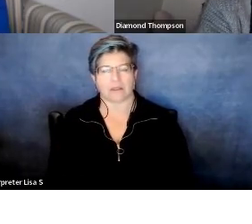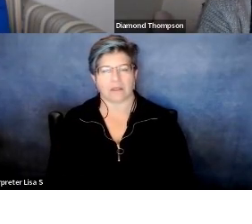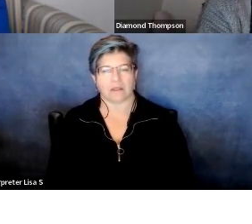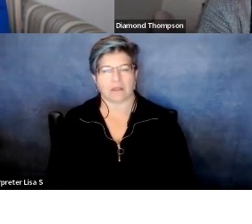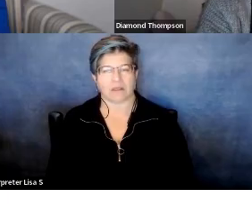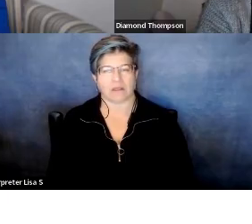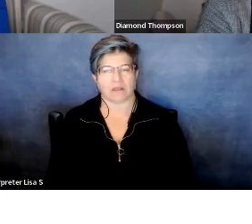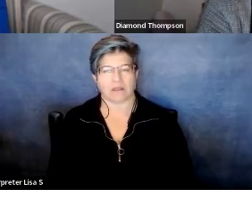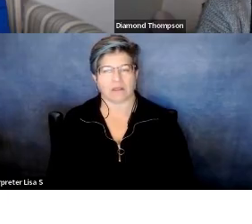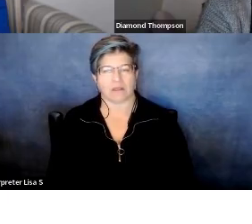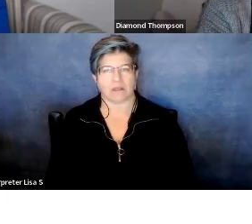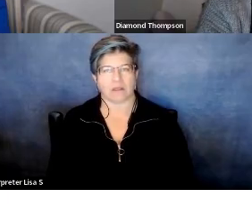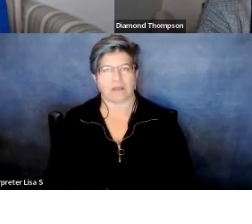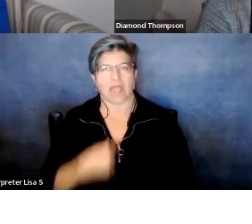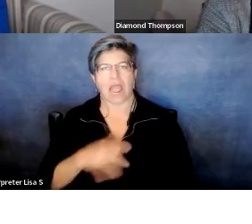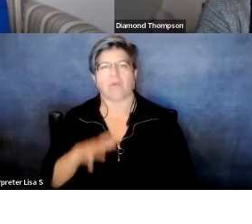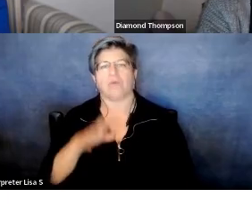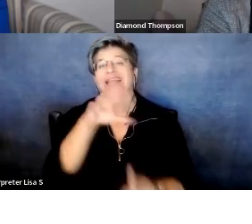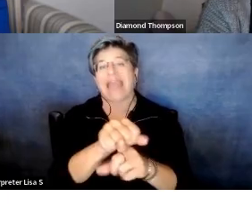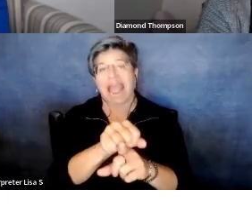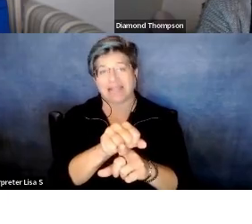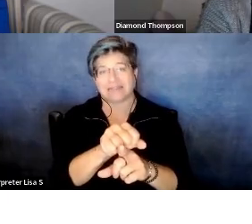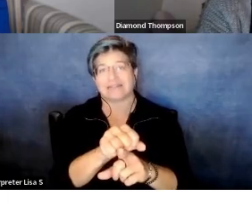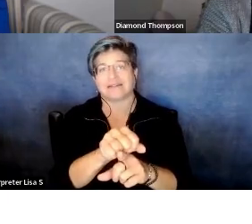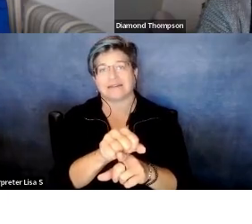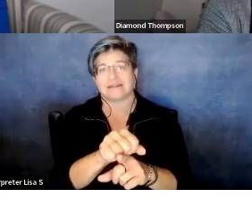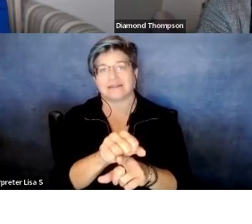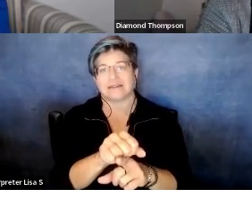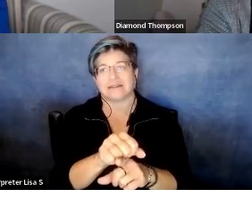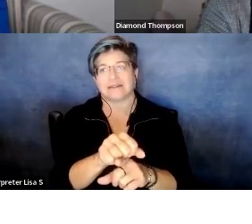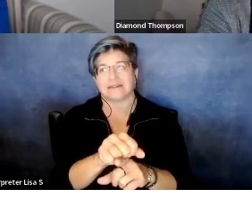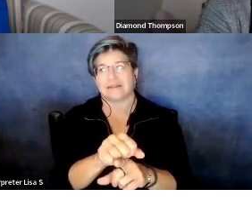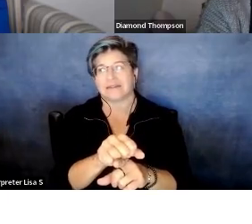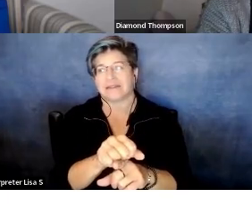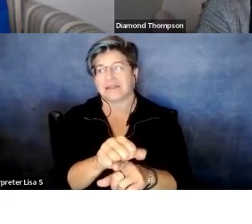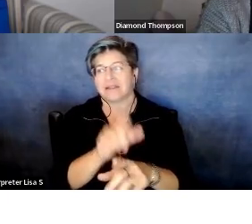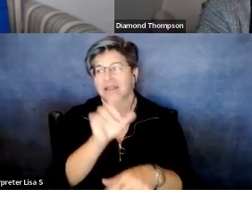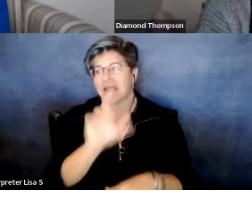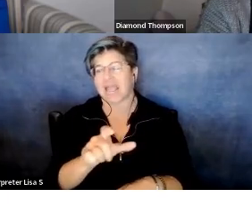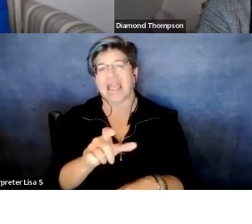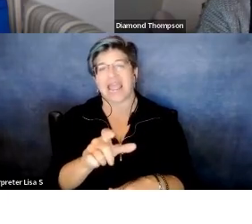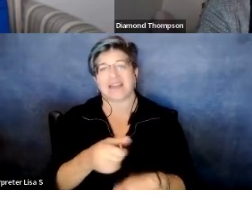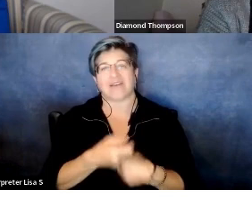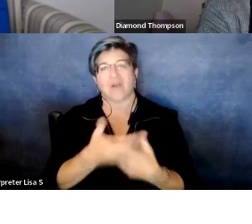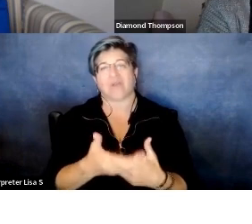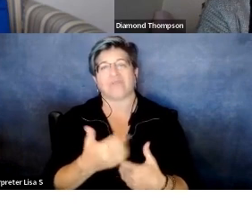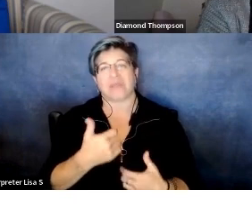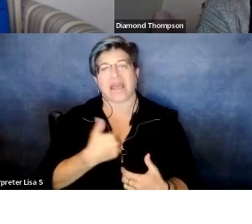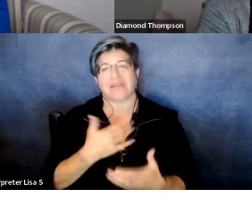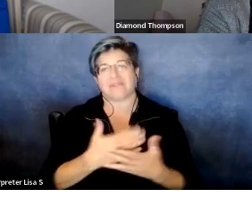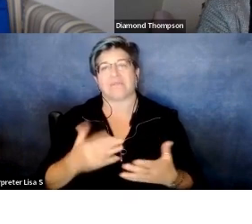I got attacked, and that caused me to have something that I had to live with for the rest of my life.